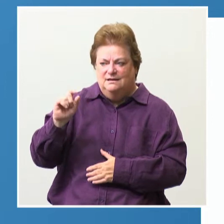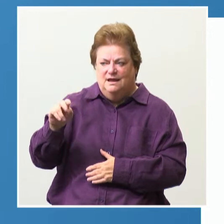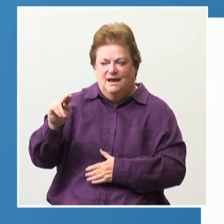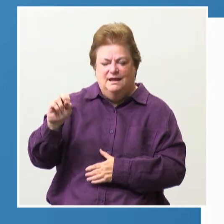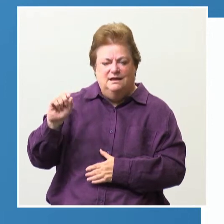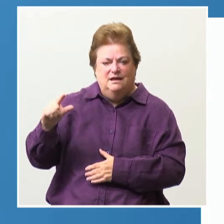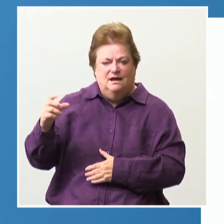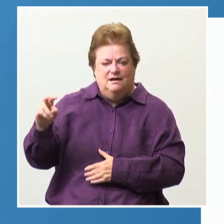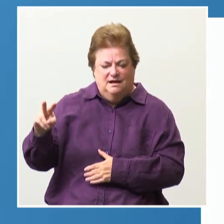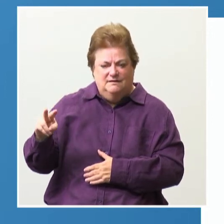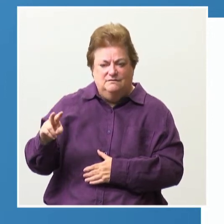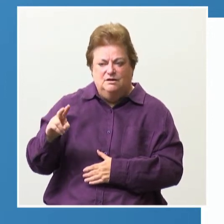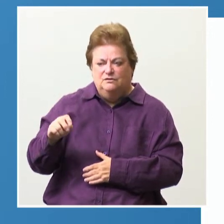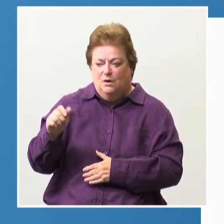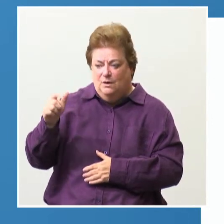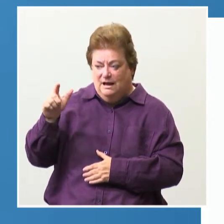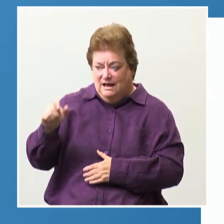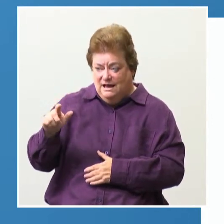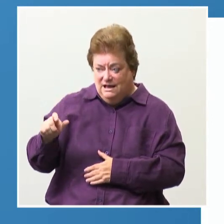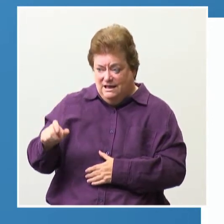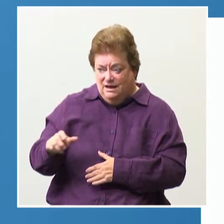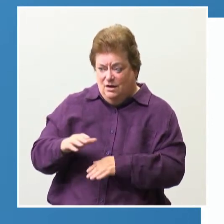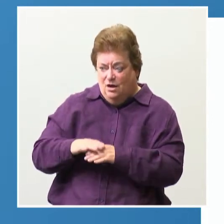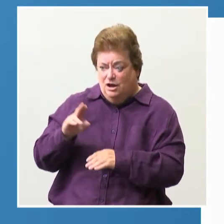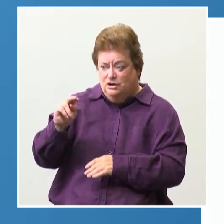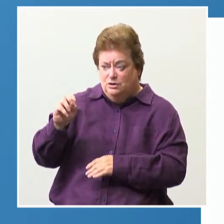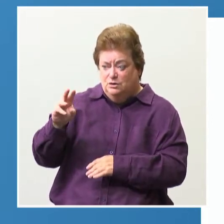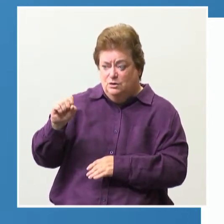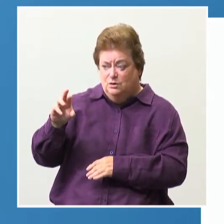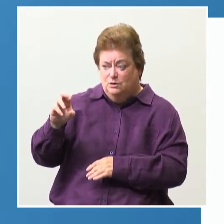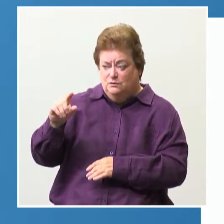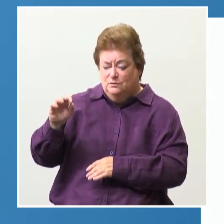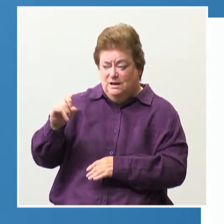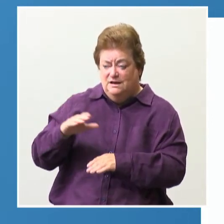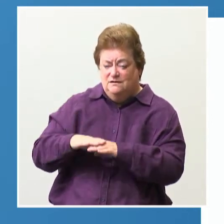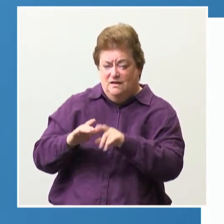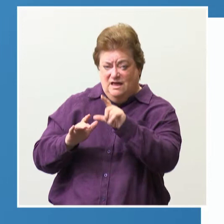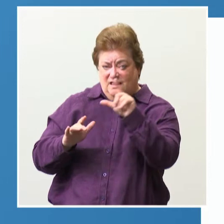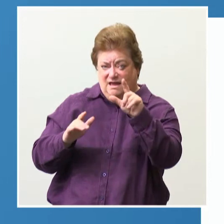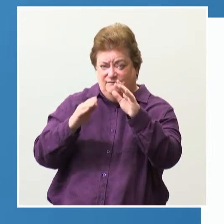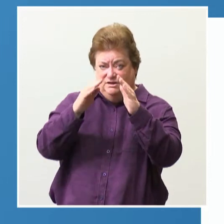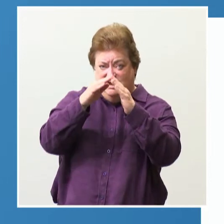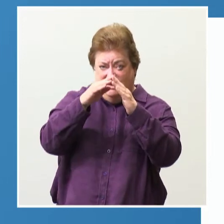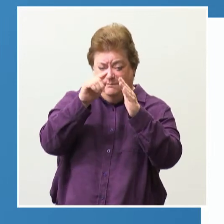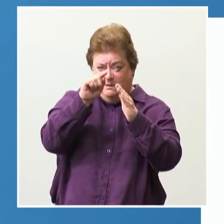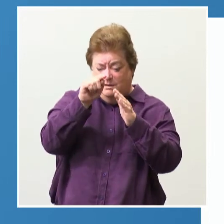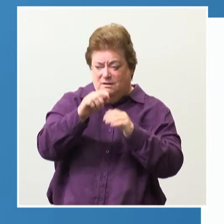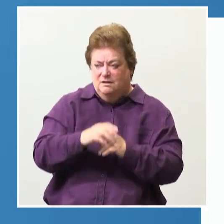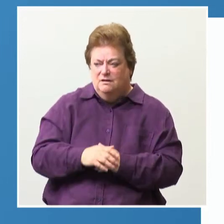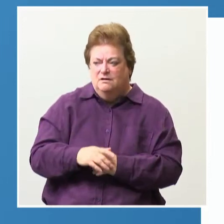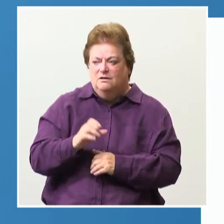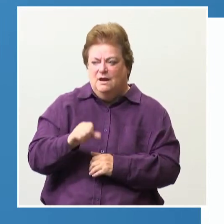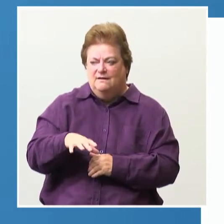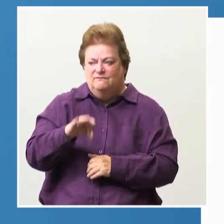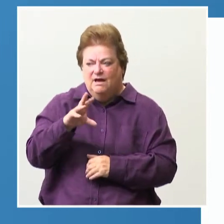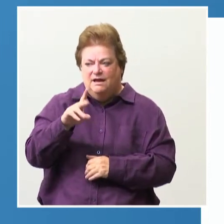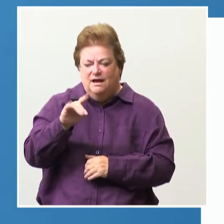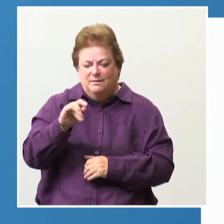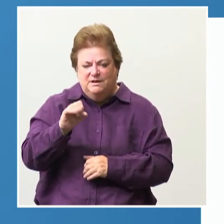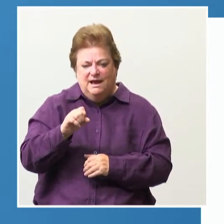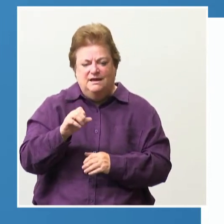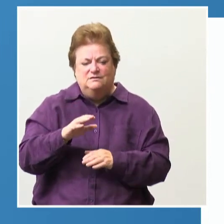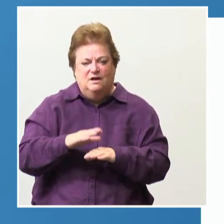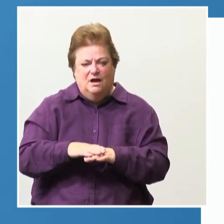covid19.lincoln.ne.gov. Click on the News Releases button on the top of the left of the page. You can also find updates on the